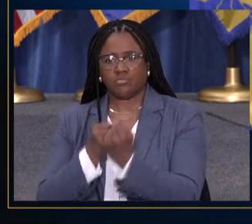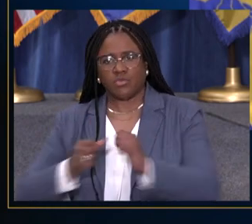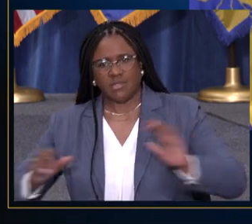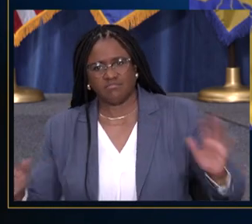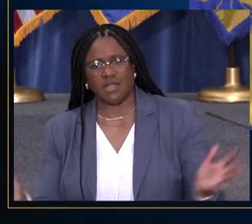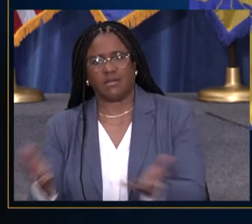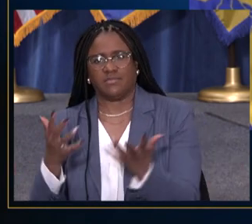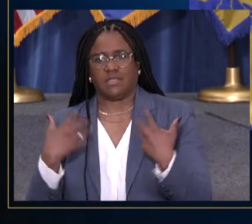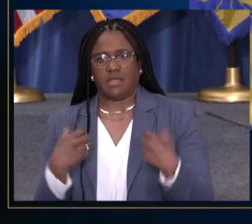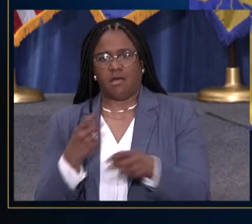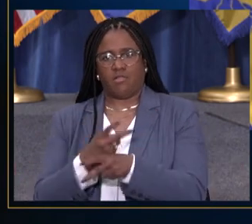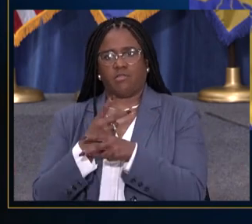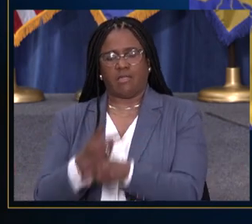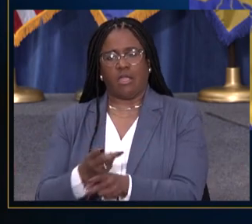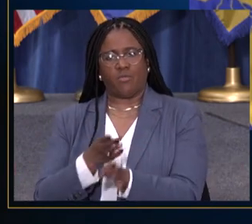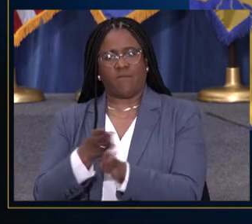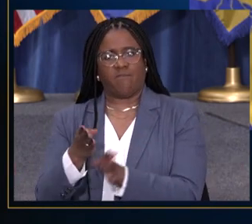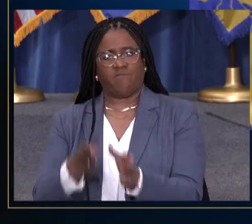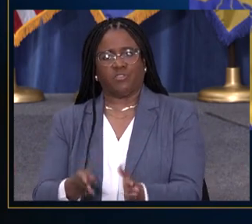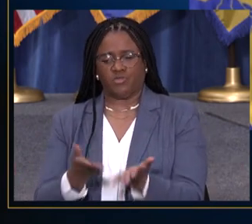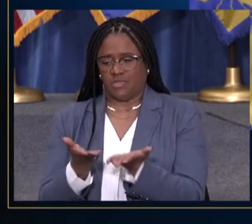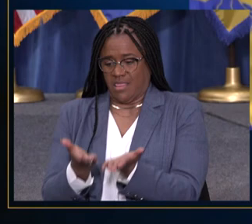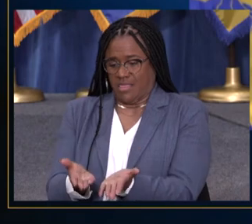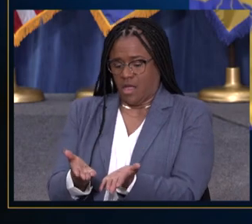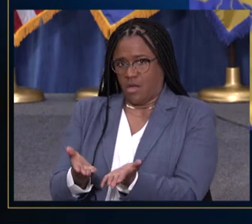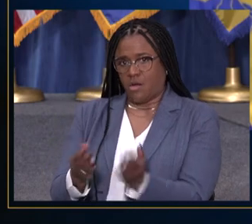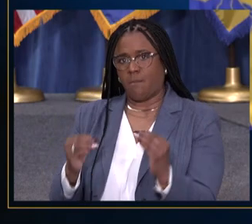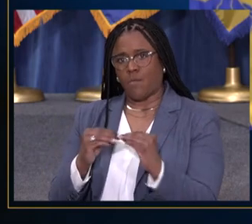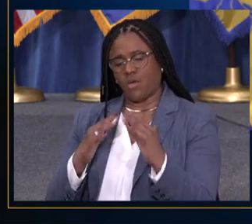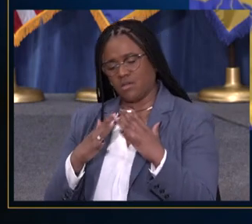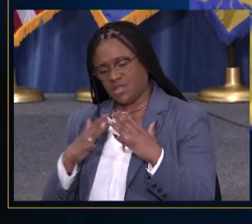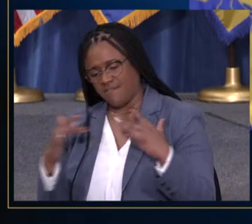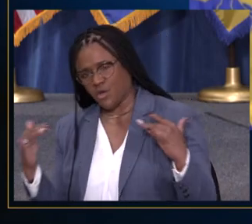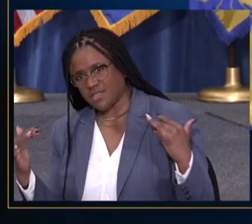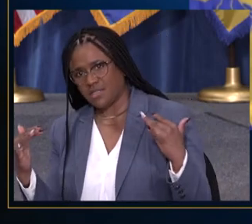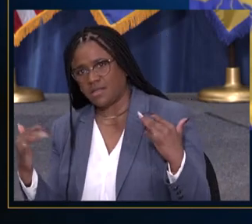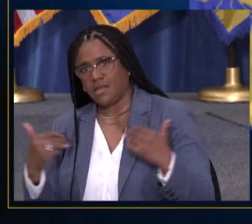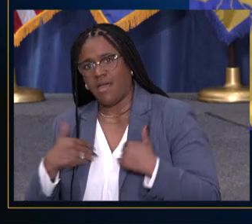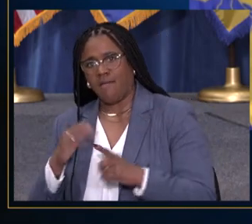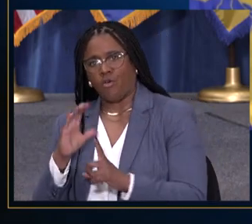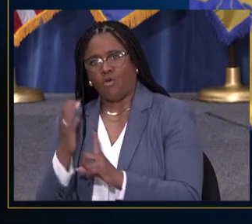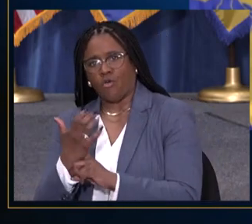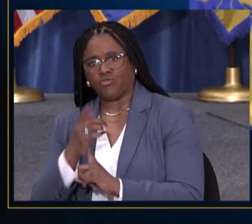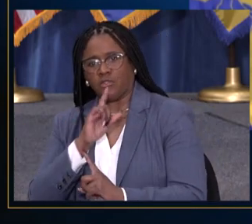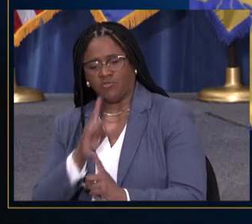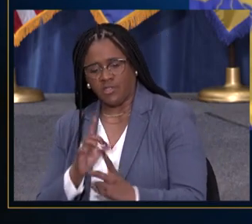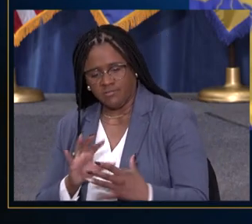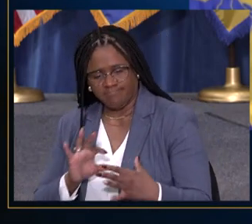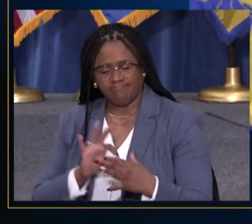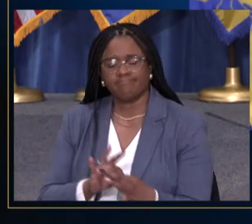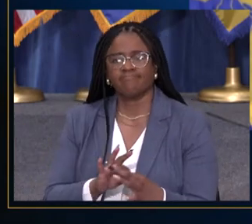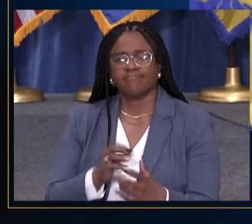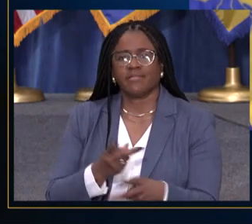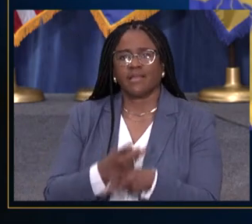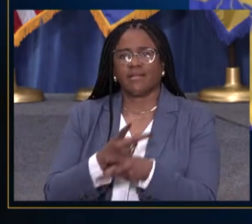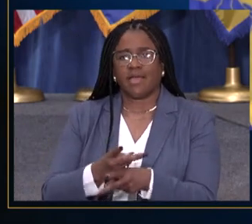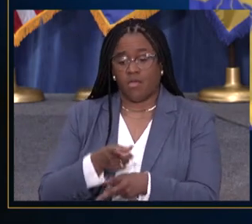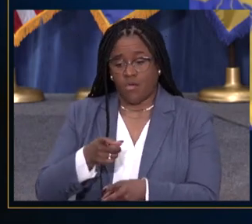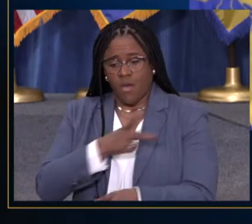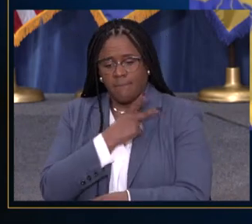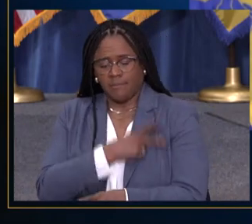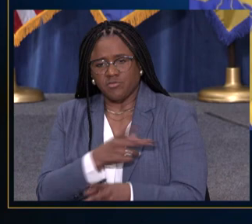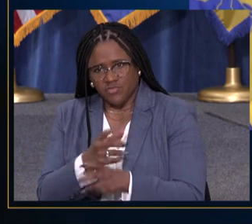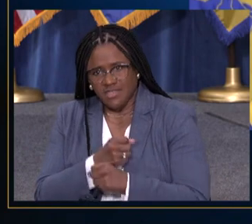the healthcare professionals that are there for more diversity, having culturally concordant care where patients